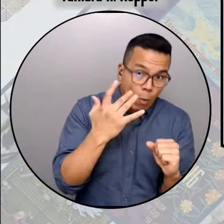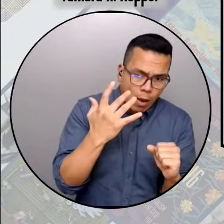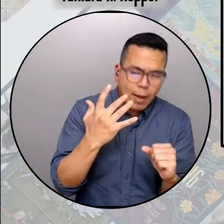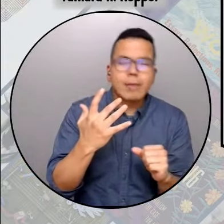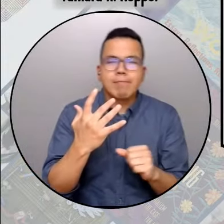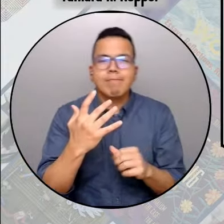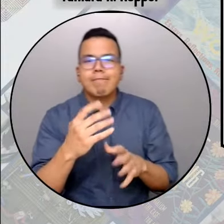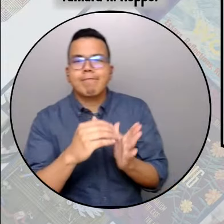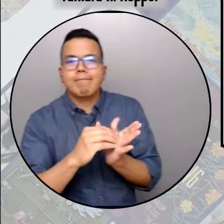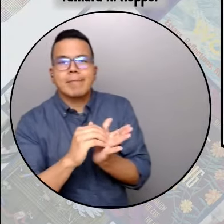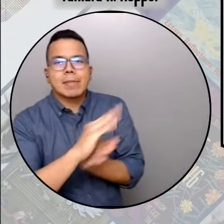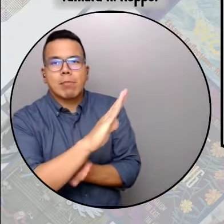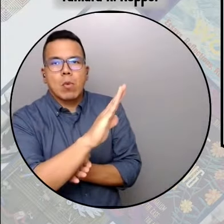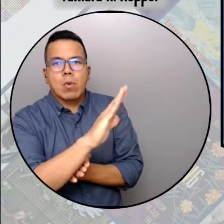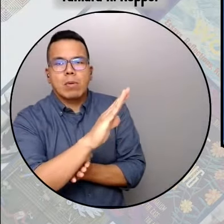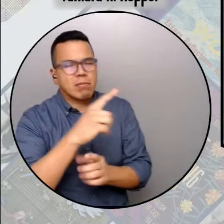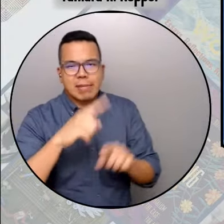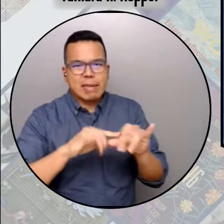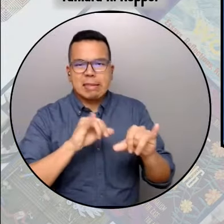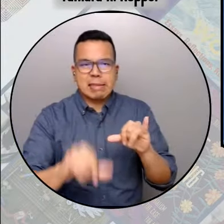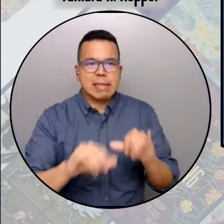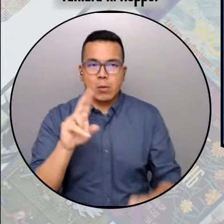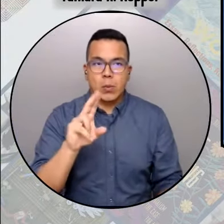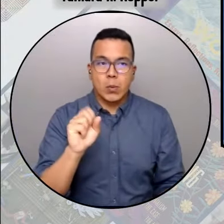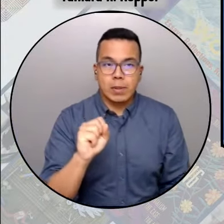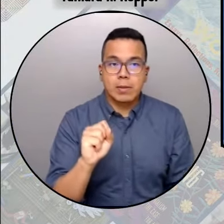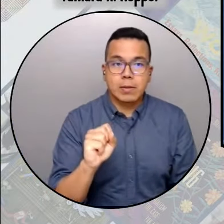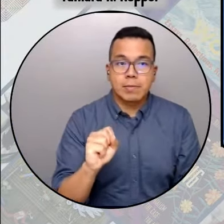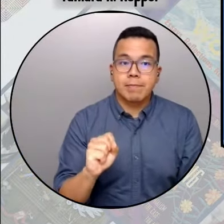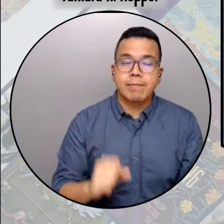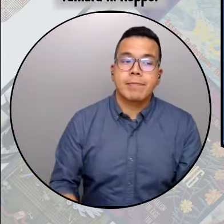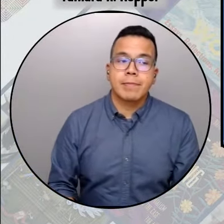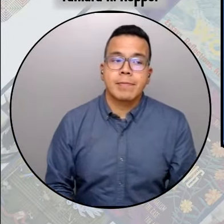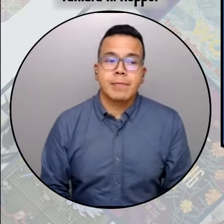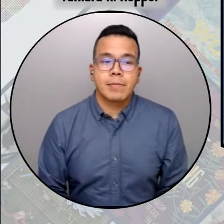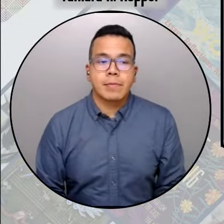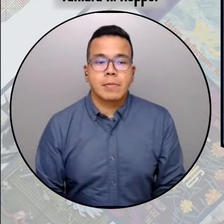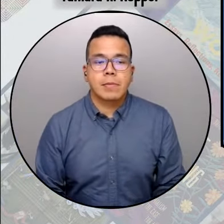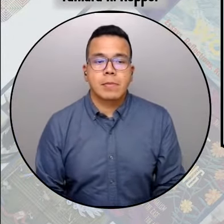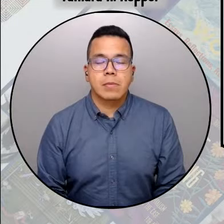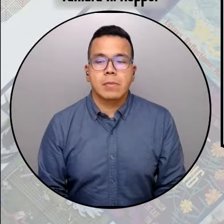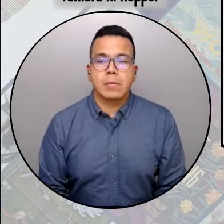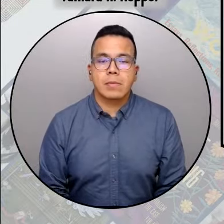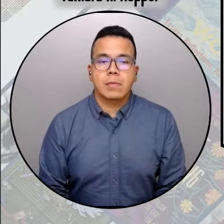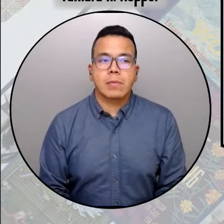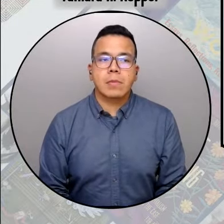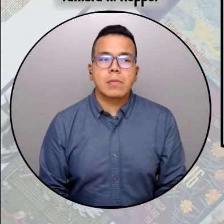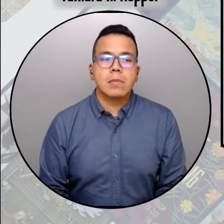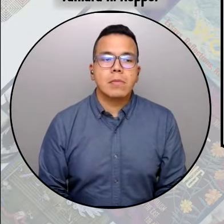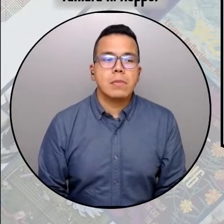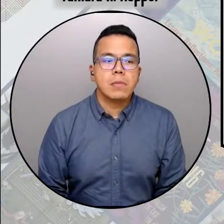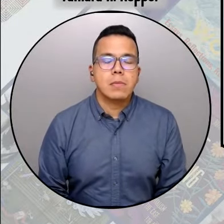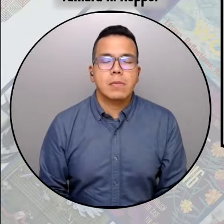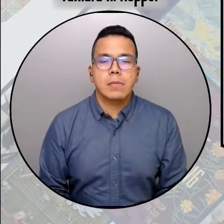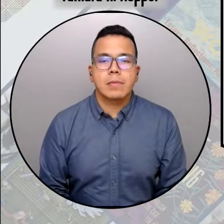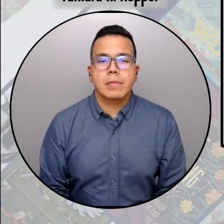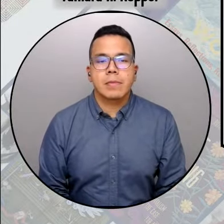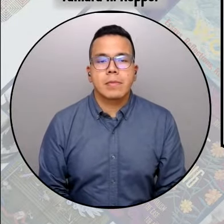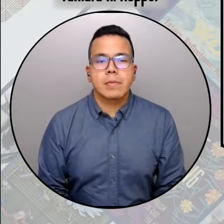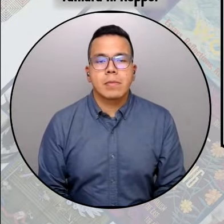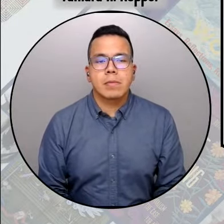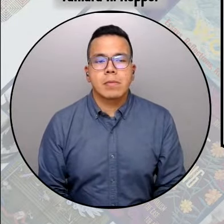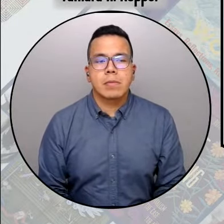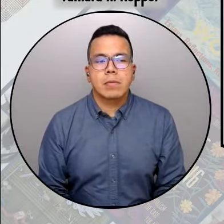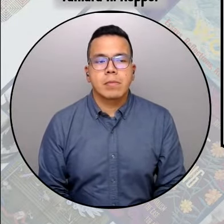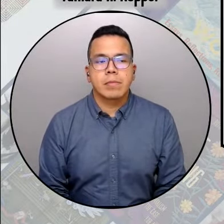to kind of remain in the United States. Right? Now, one thing is that we go to,